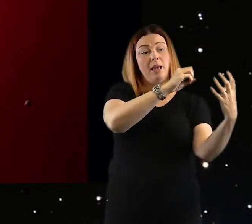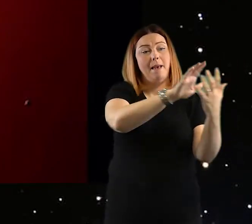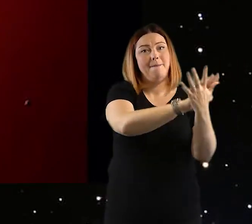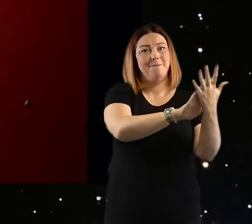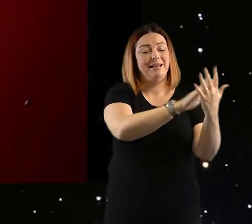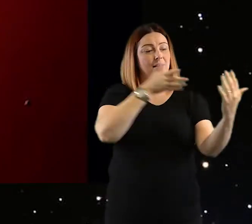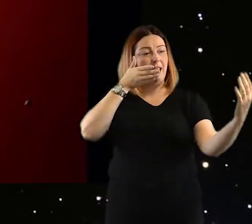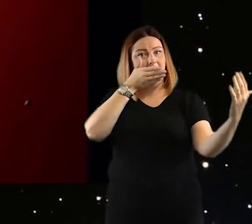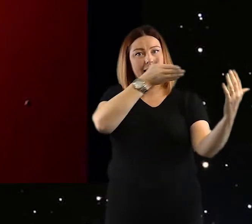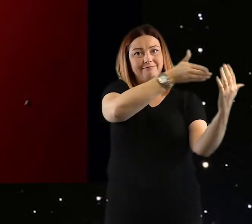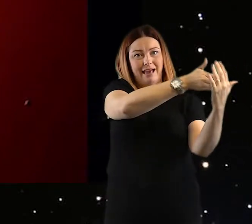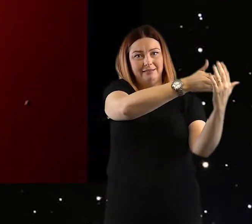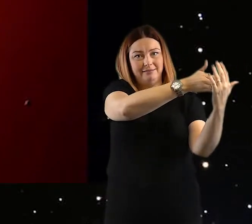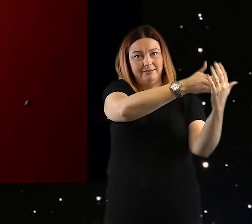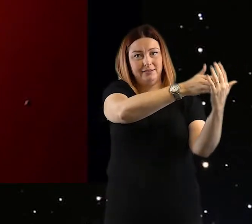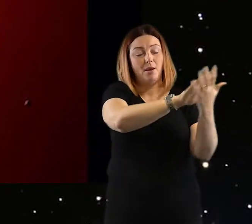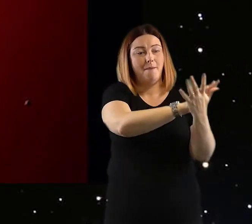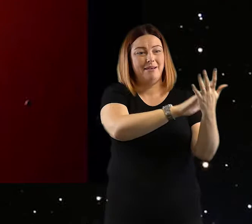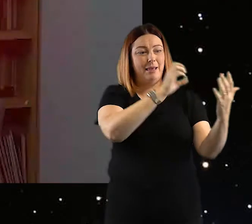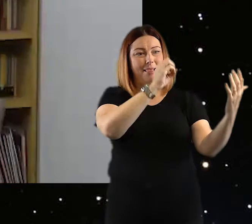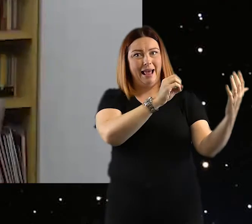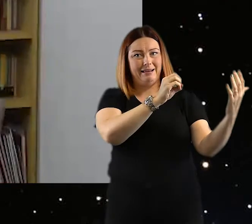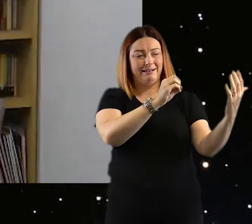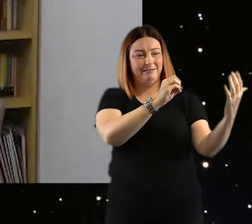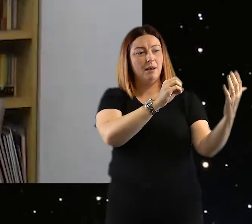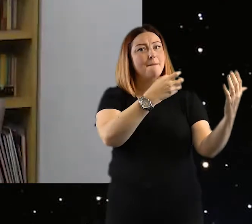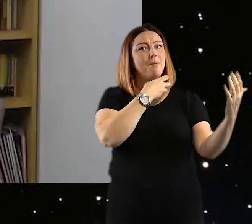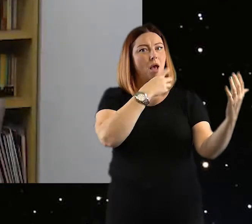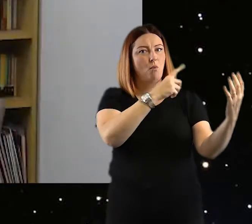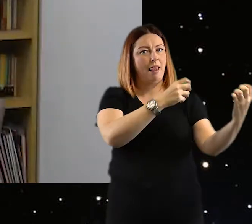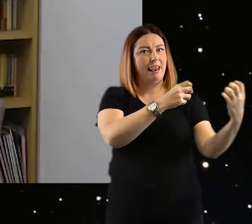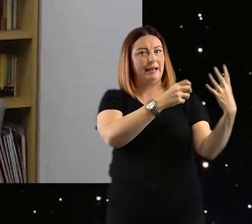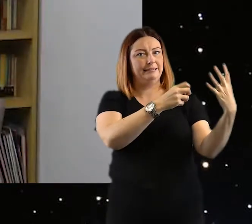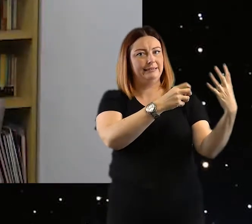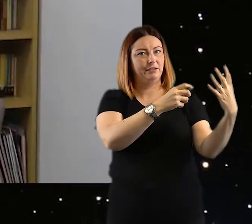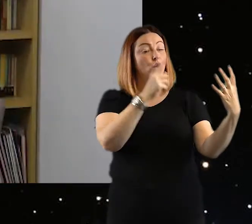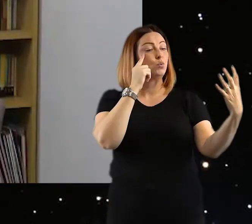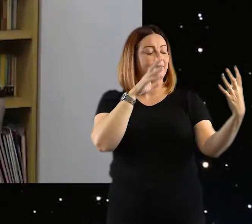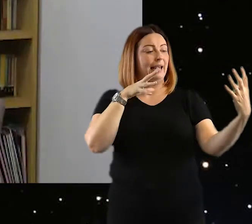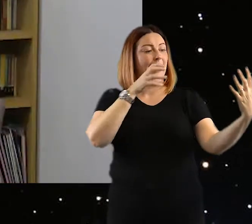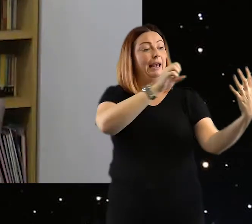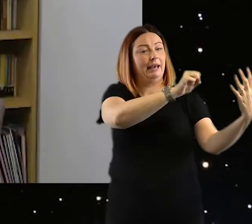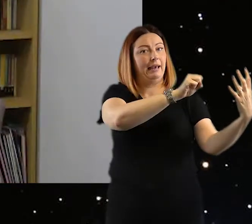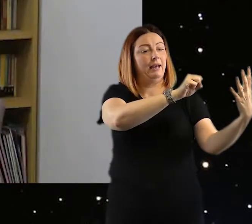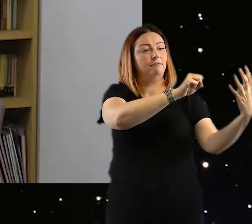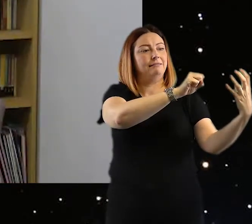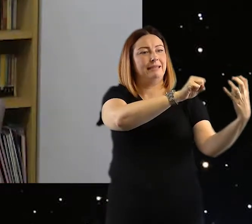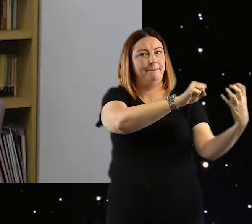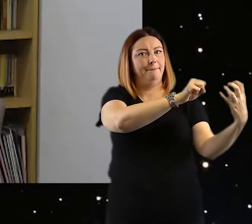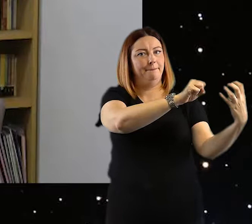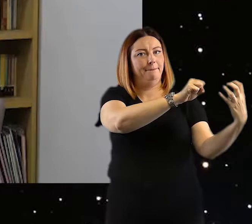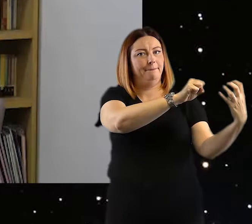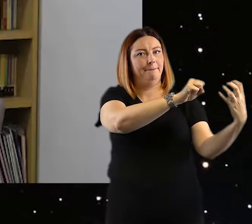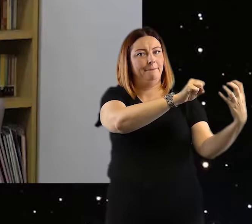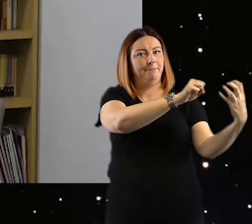passes in your line of sight, in between us and the host star. So it blocks out a small fraction of the starlight, so you see a little dip if